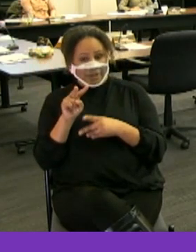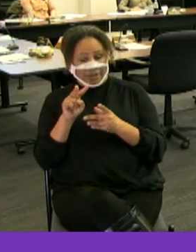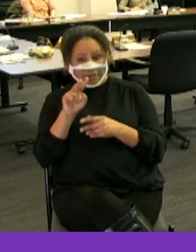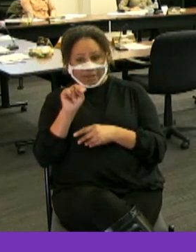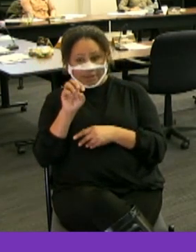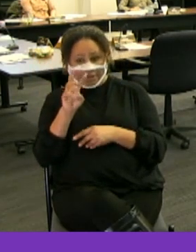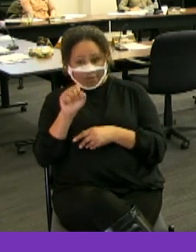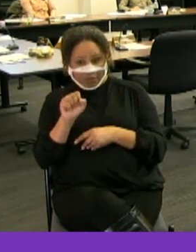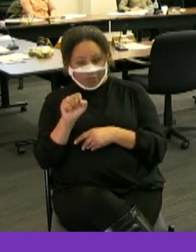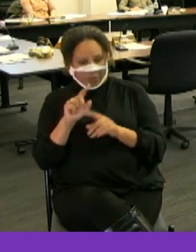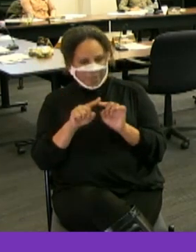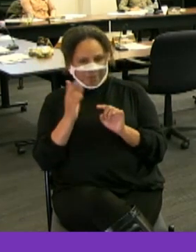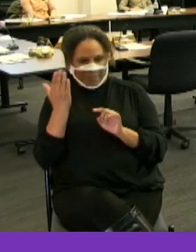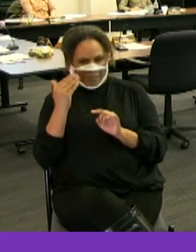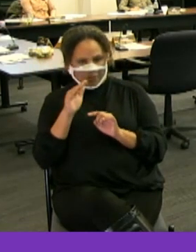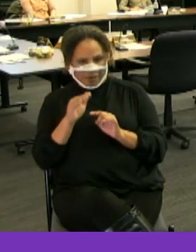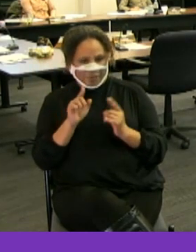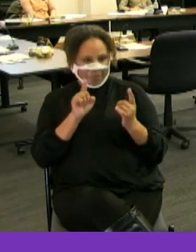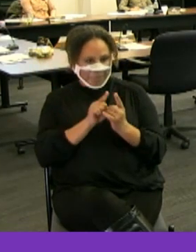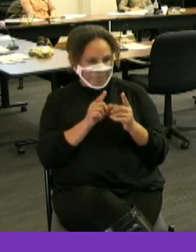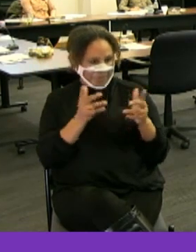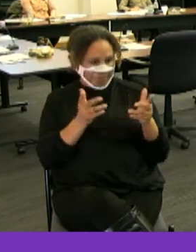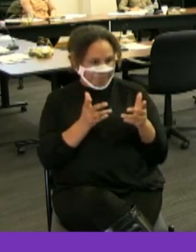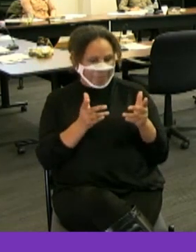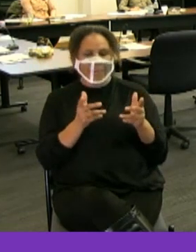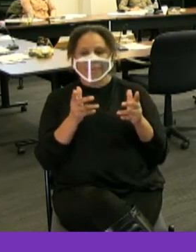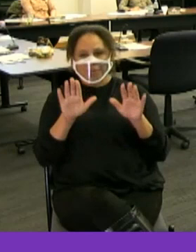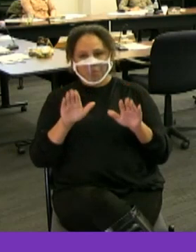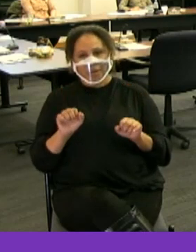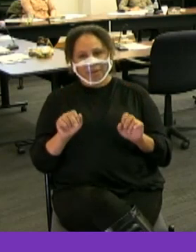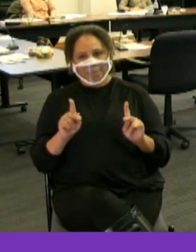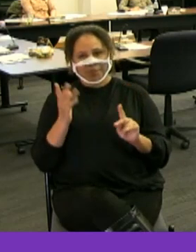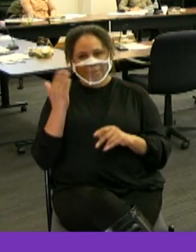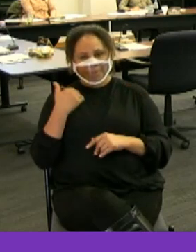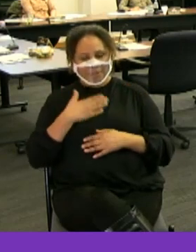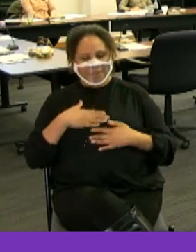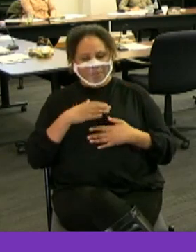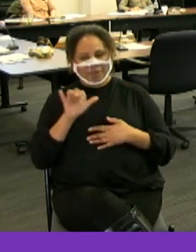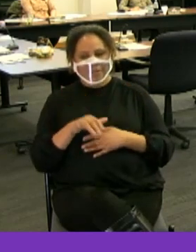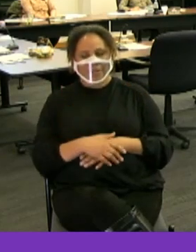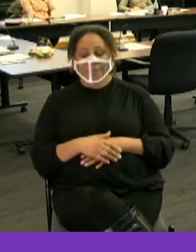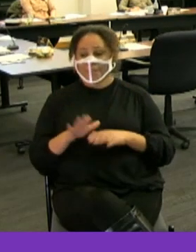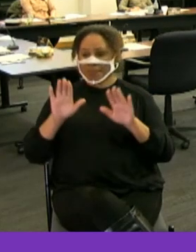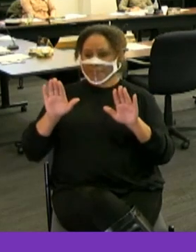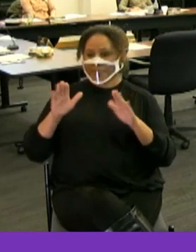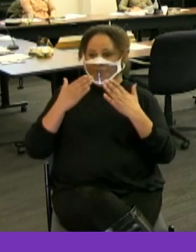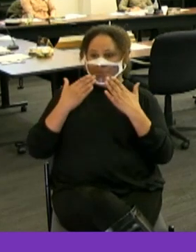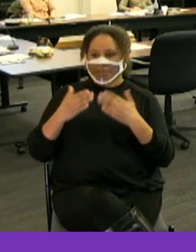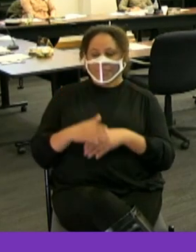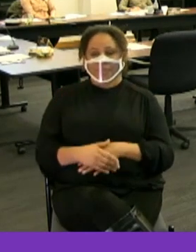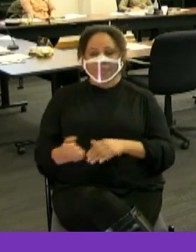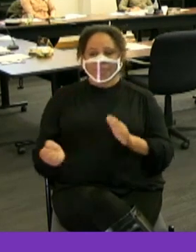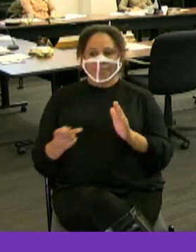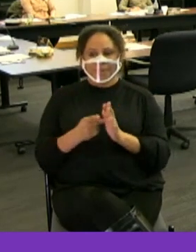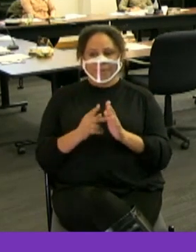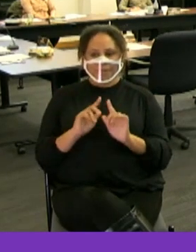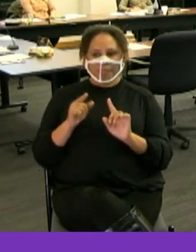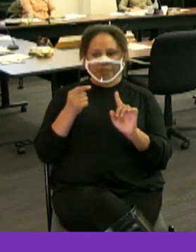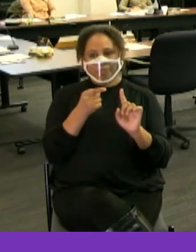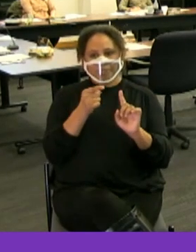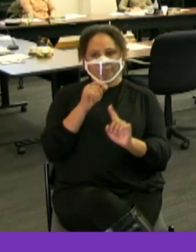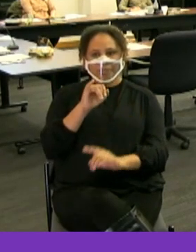them. So it was a very great opportunity. So I appreciate that. Great, thank you, David. All right, back to the